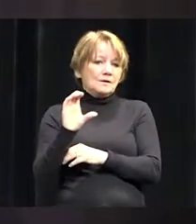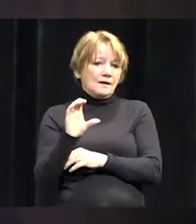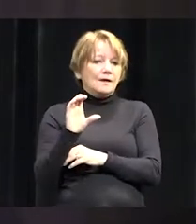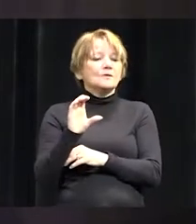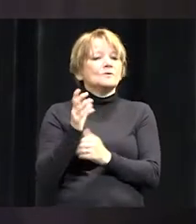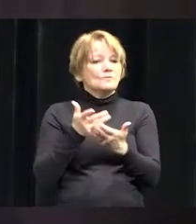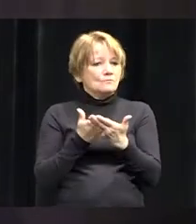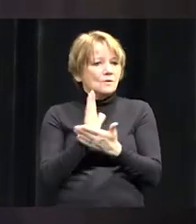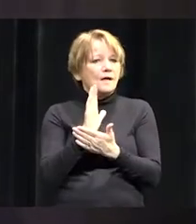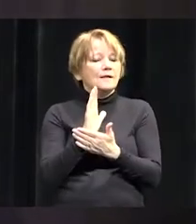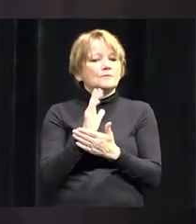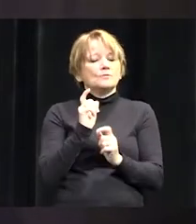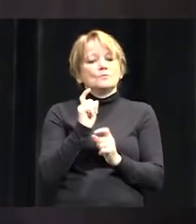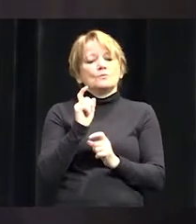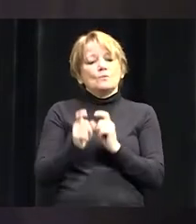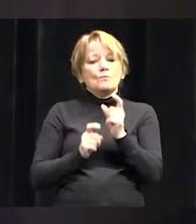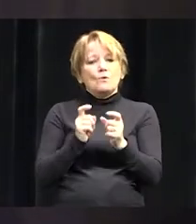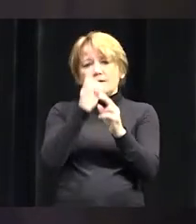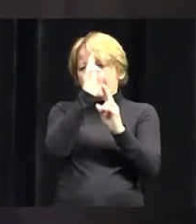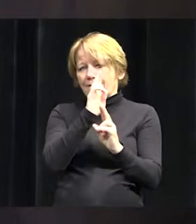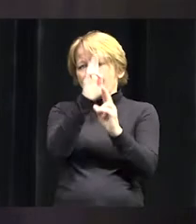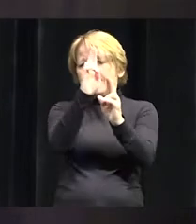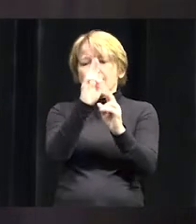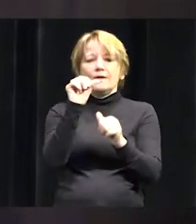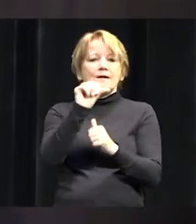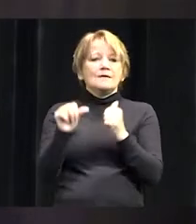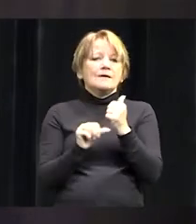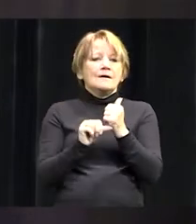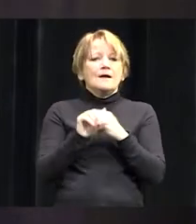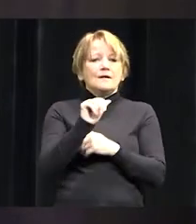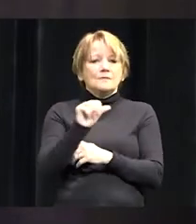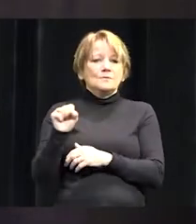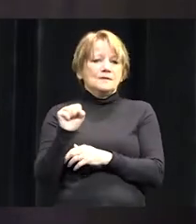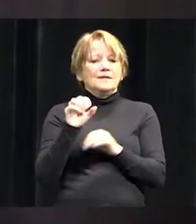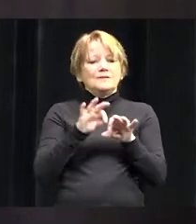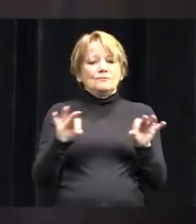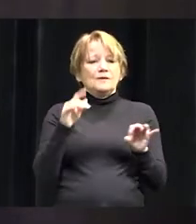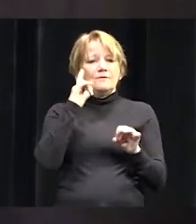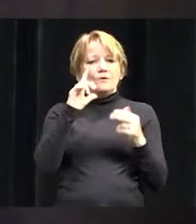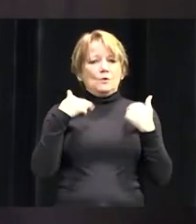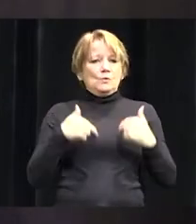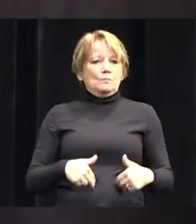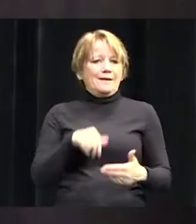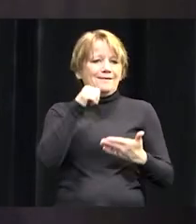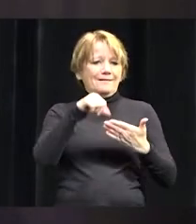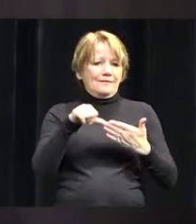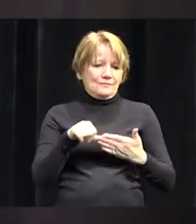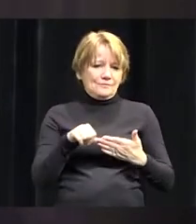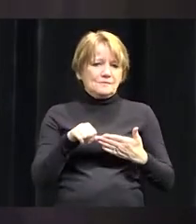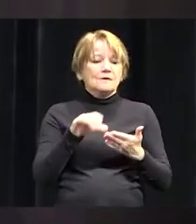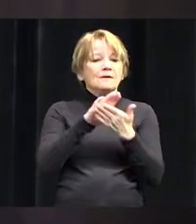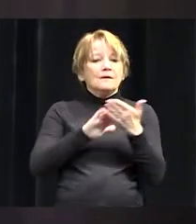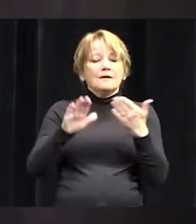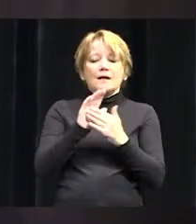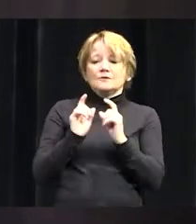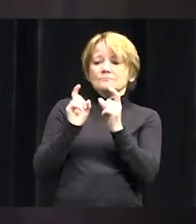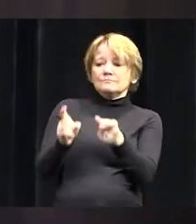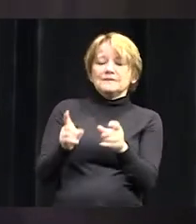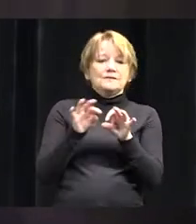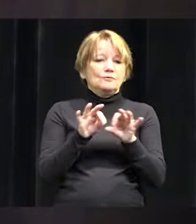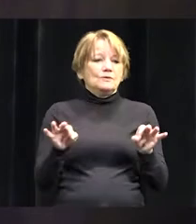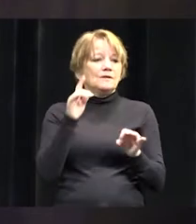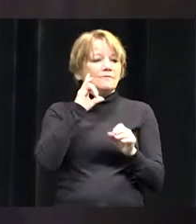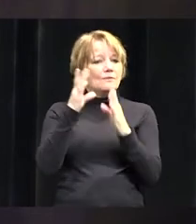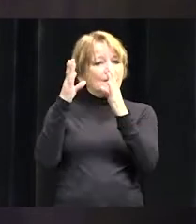college the right to award an honorary associate degree in humane letters the college awards this